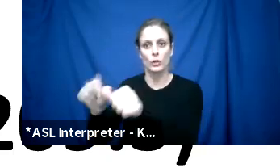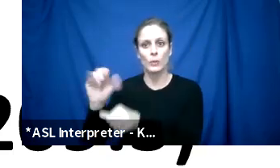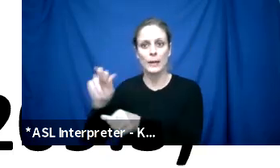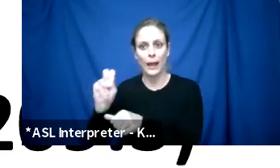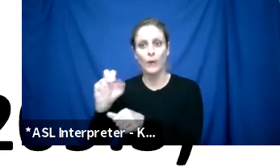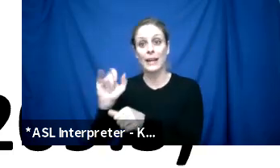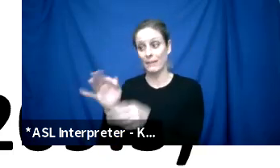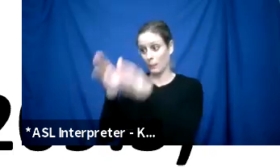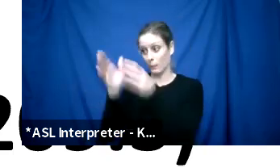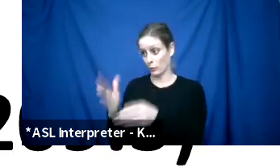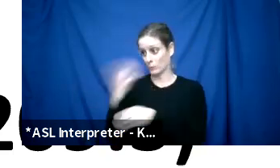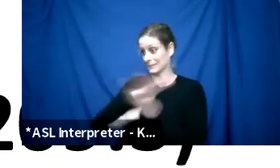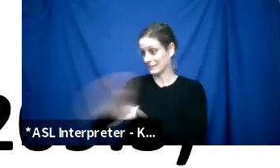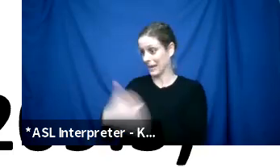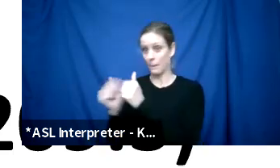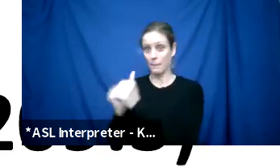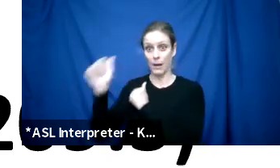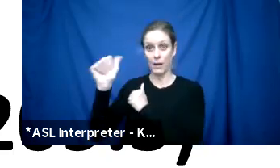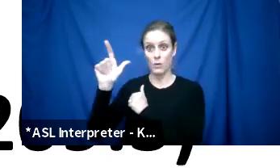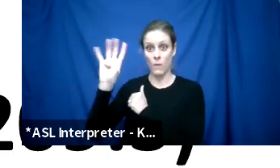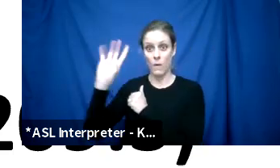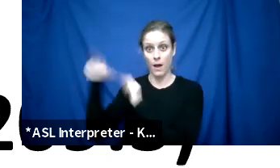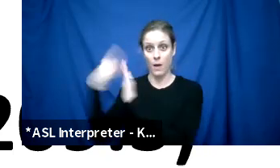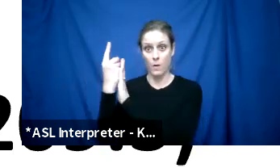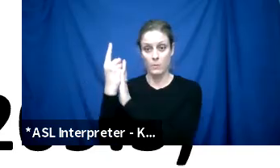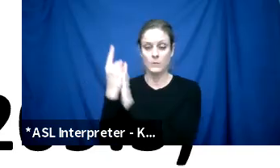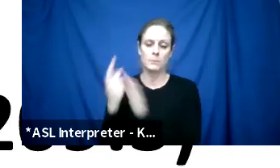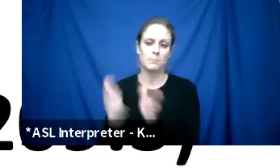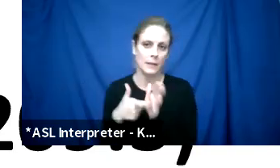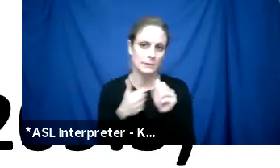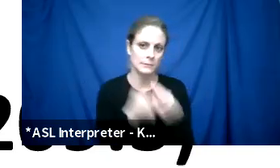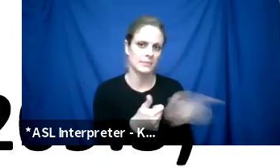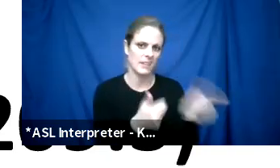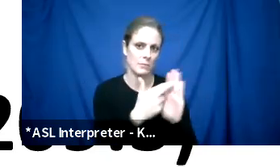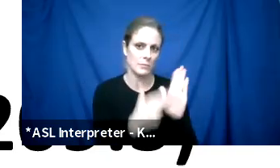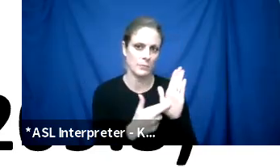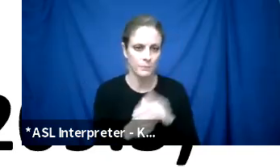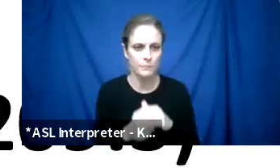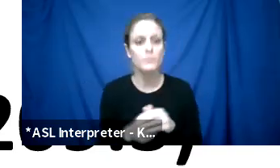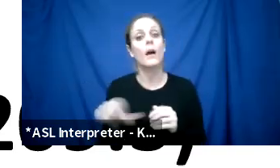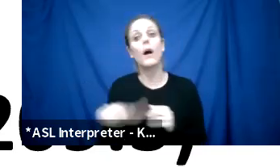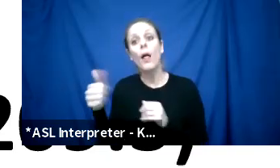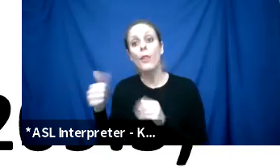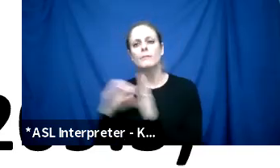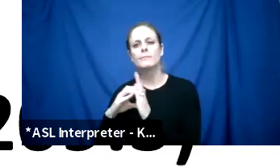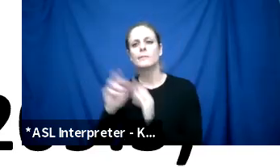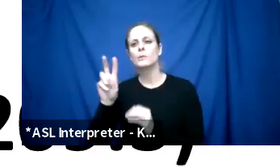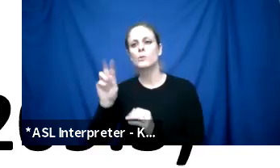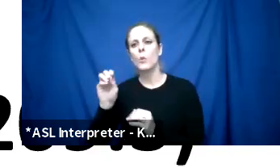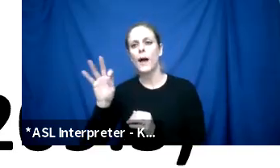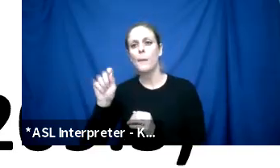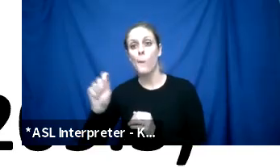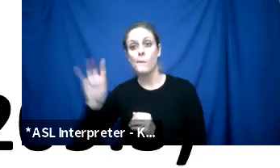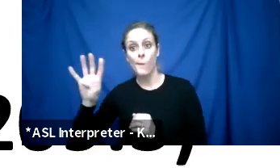stay exceeds 24 hours. There's also a requirement in 209.4 that requires